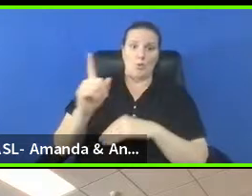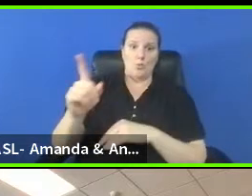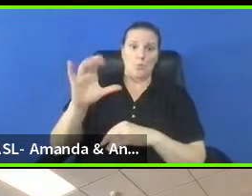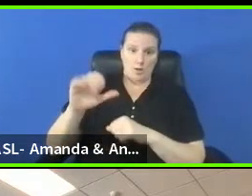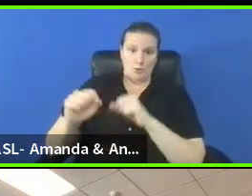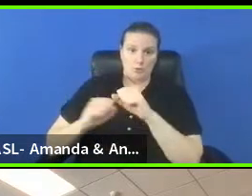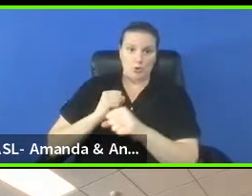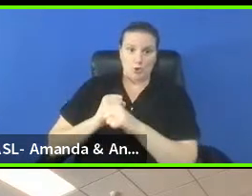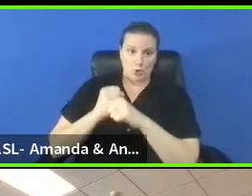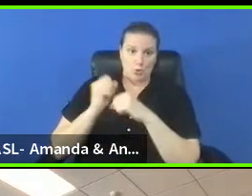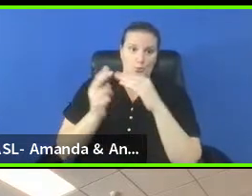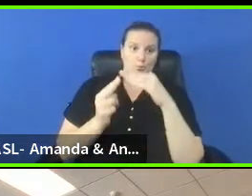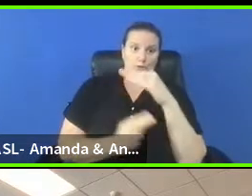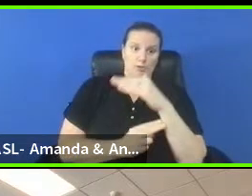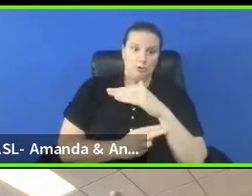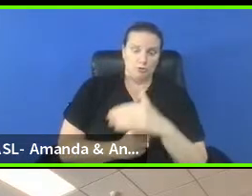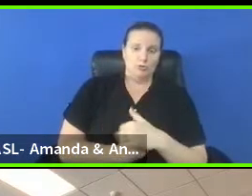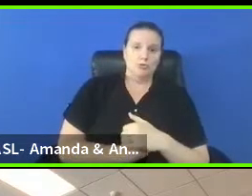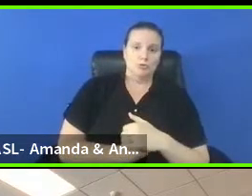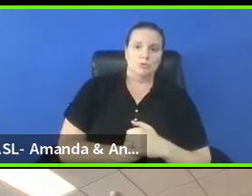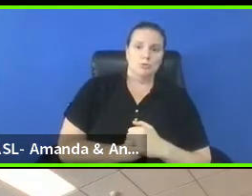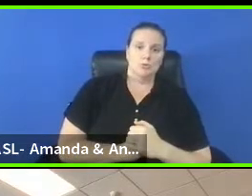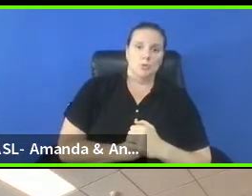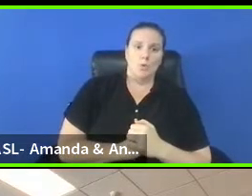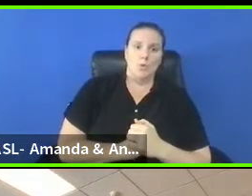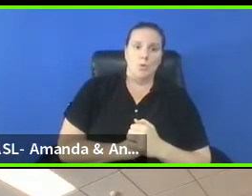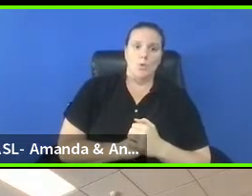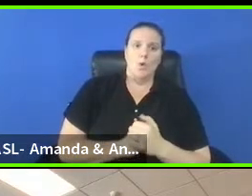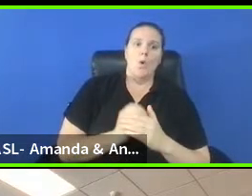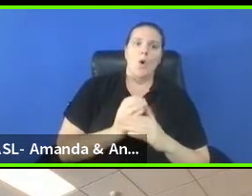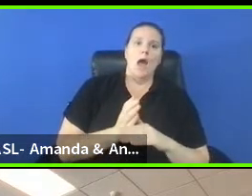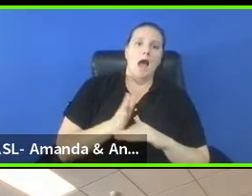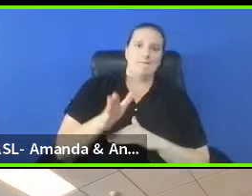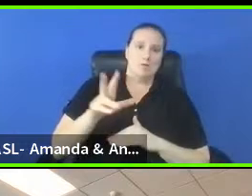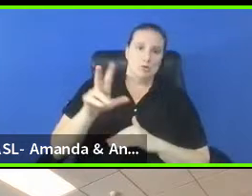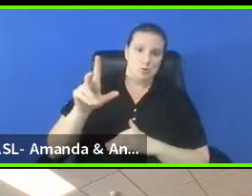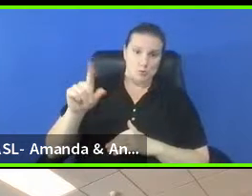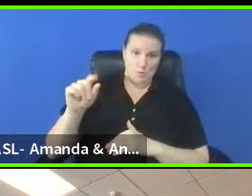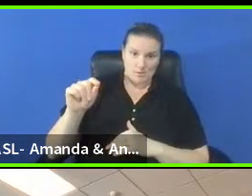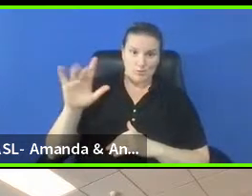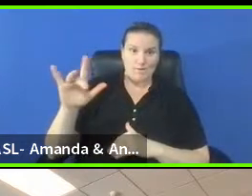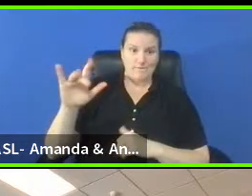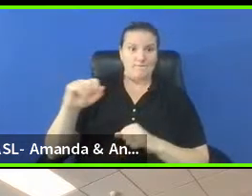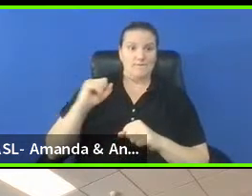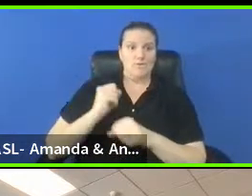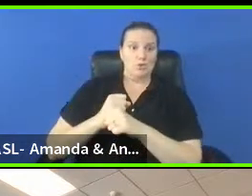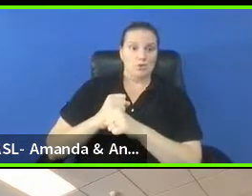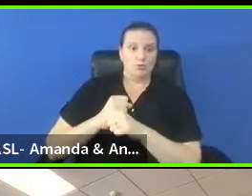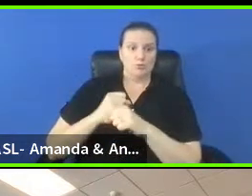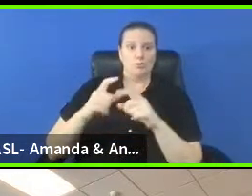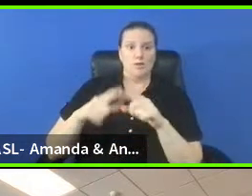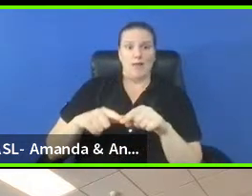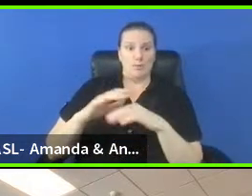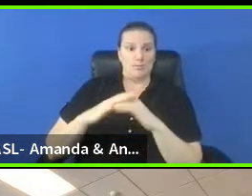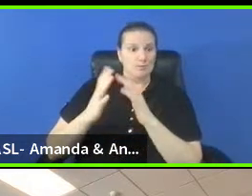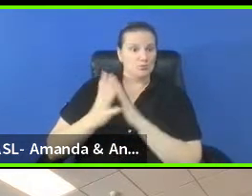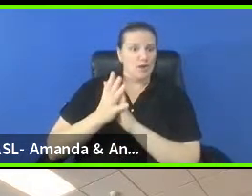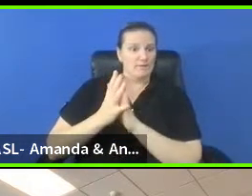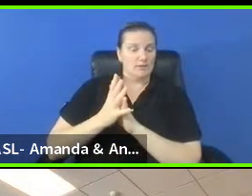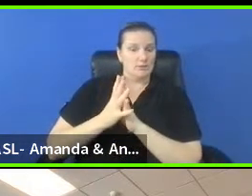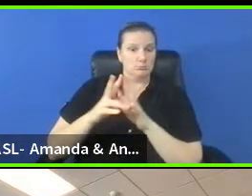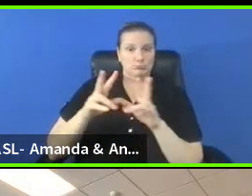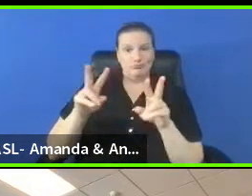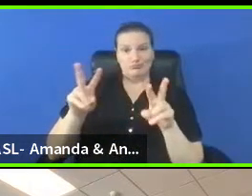bridge. It's once you start getting beyond 20 to 25 years, the reliability of traffic